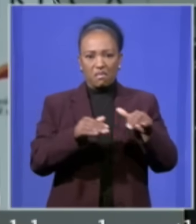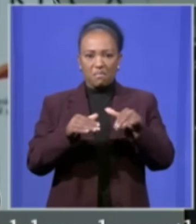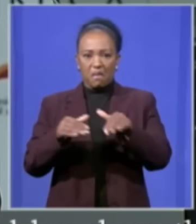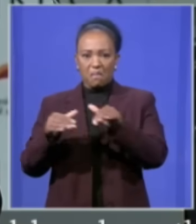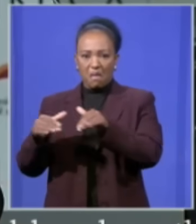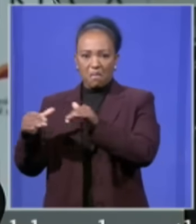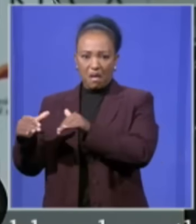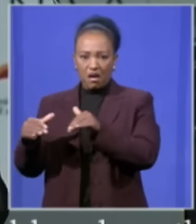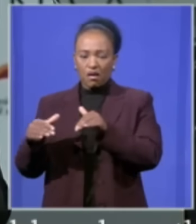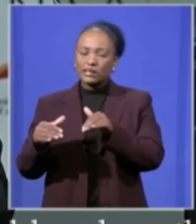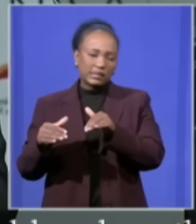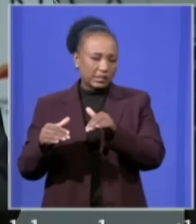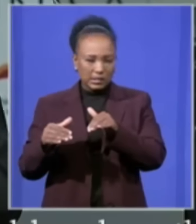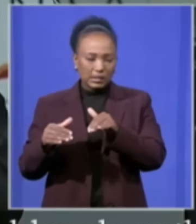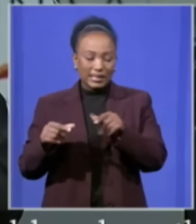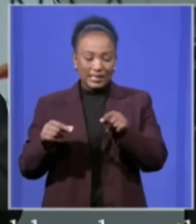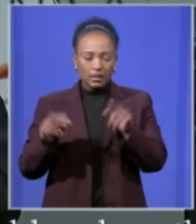platform.